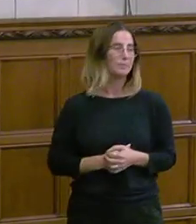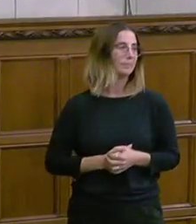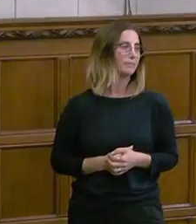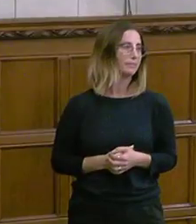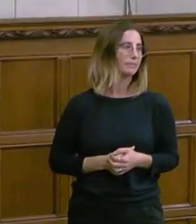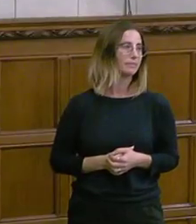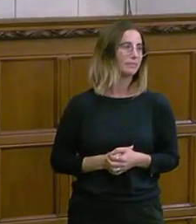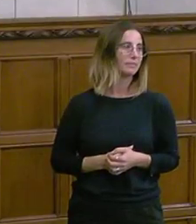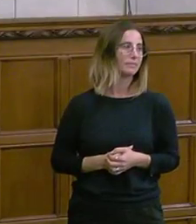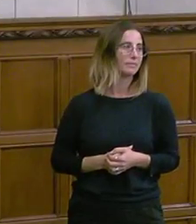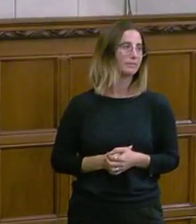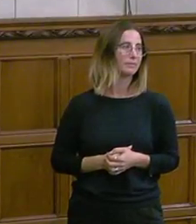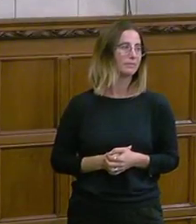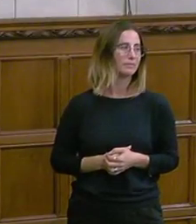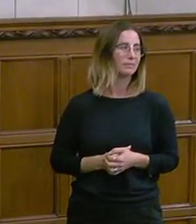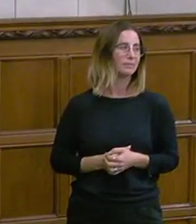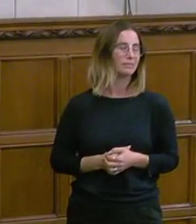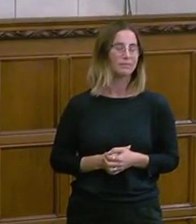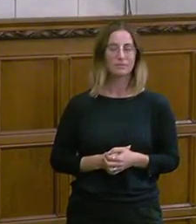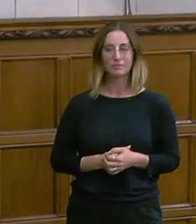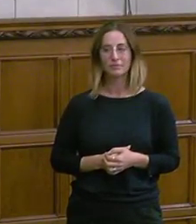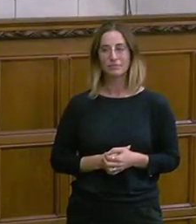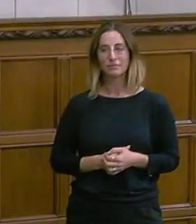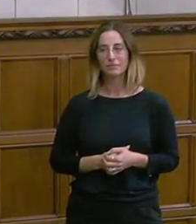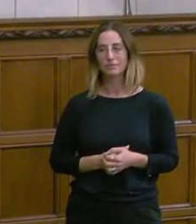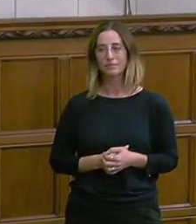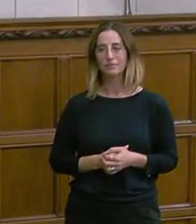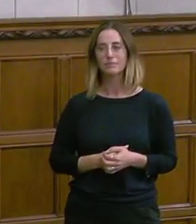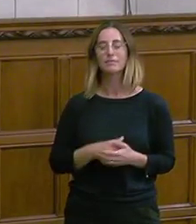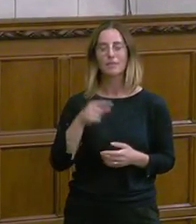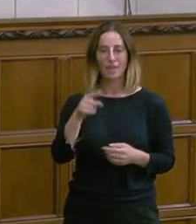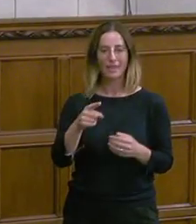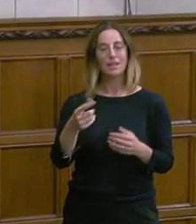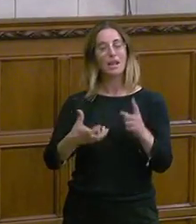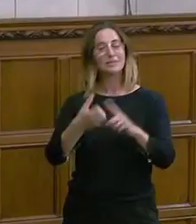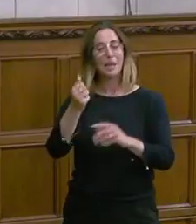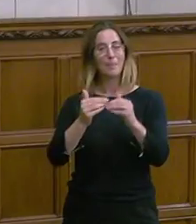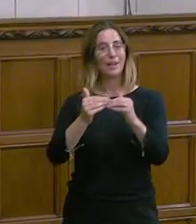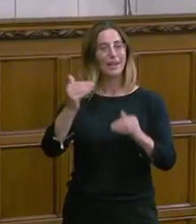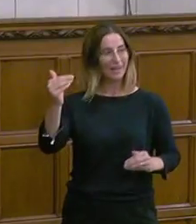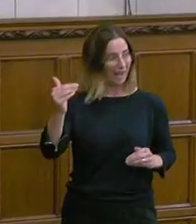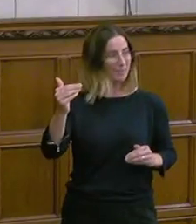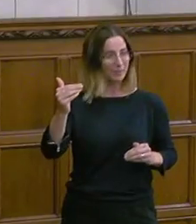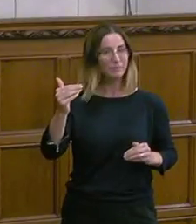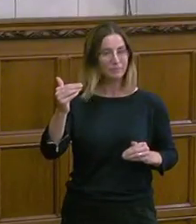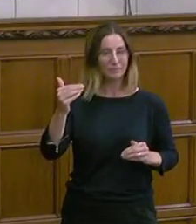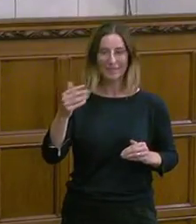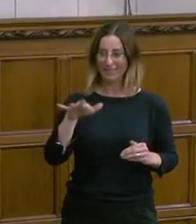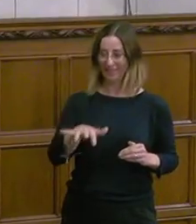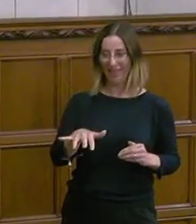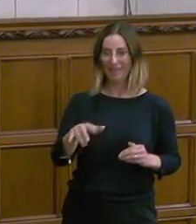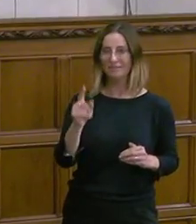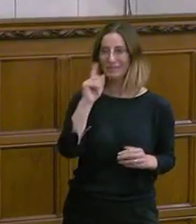children from the deaf community across the UK, and while deaf pupils can achieve as much as their hearing peers with the right